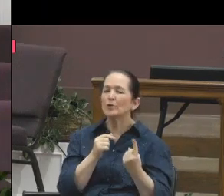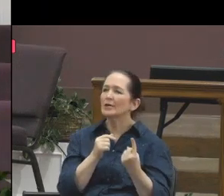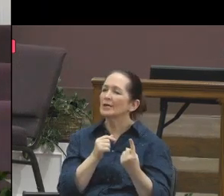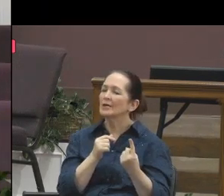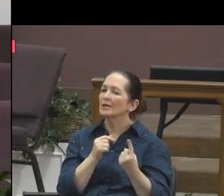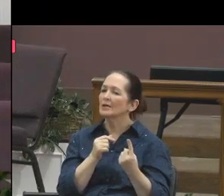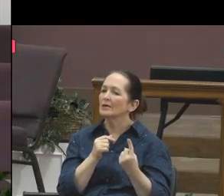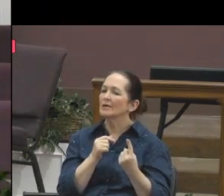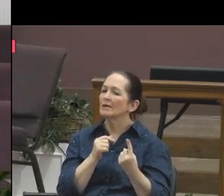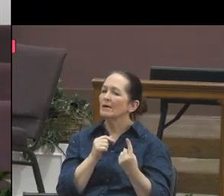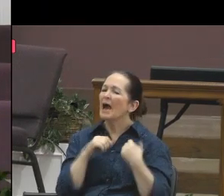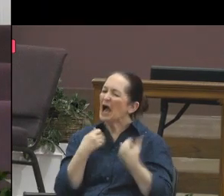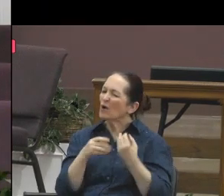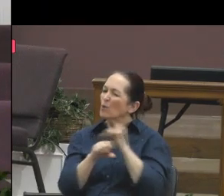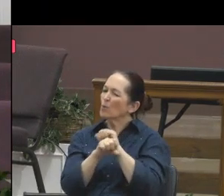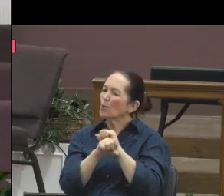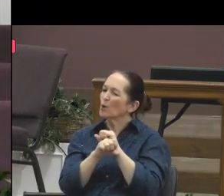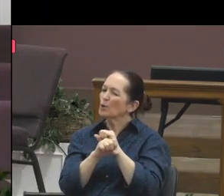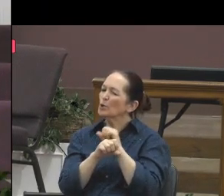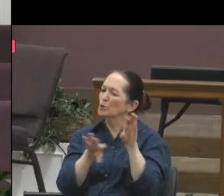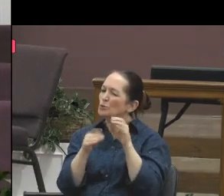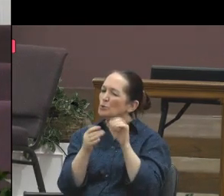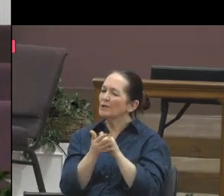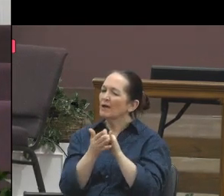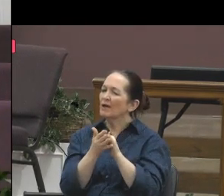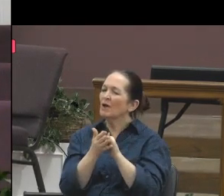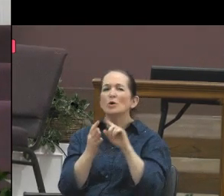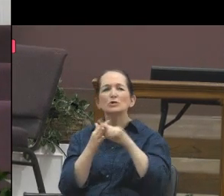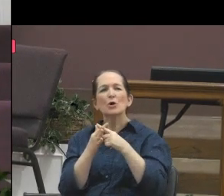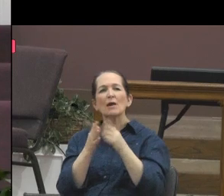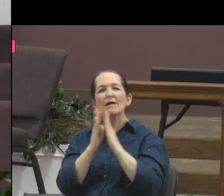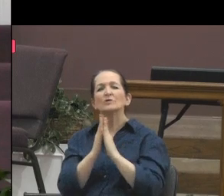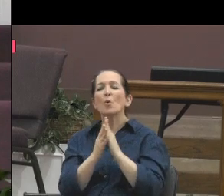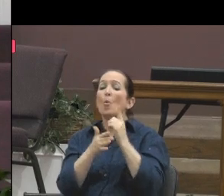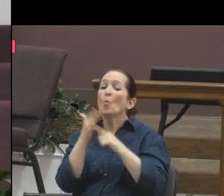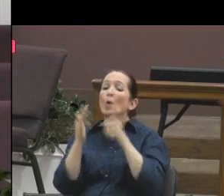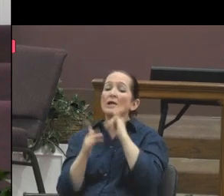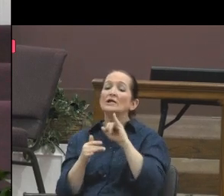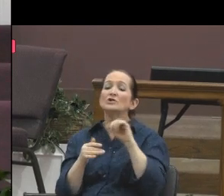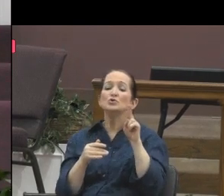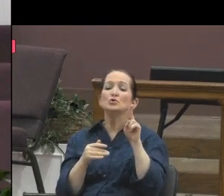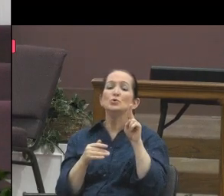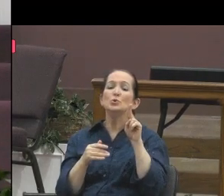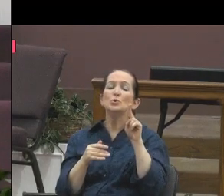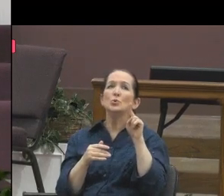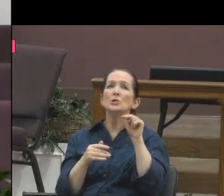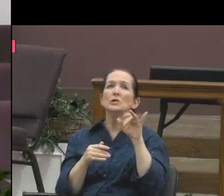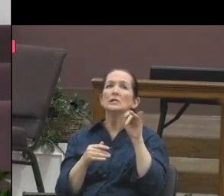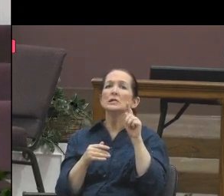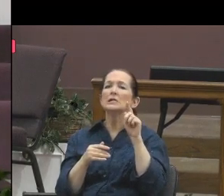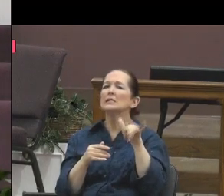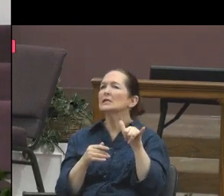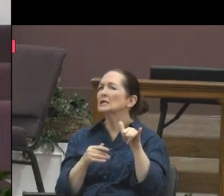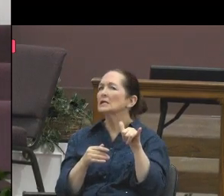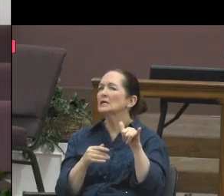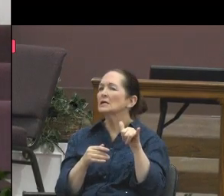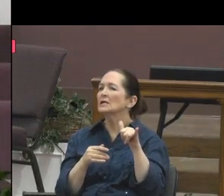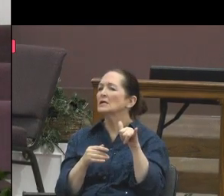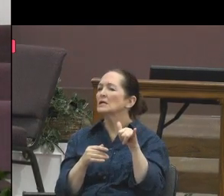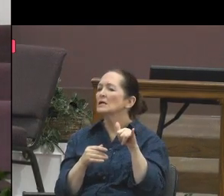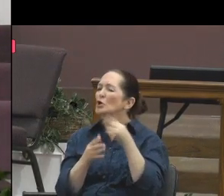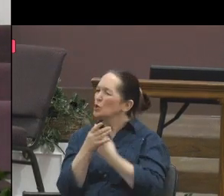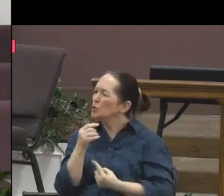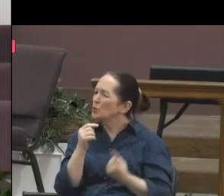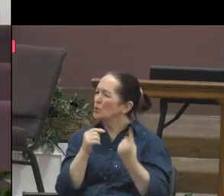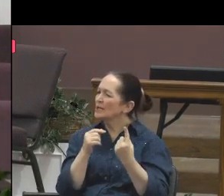And to start, we've got to ask the question, what is unity? What is unity? And for our purpose